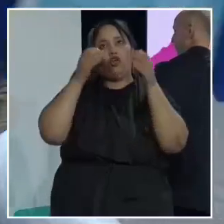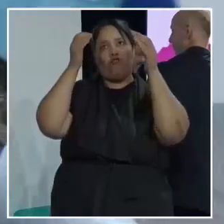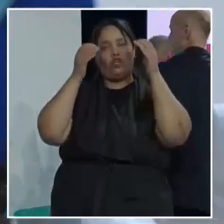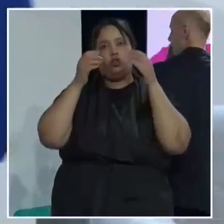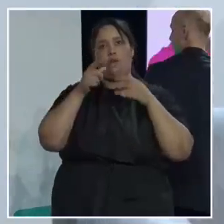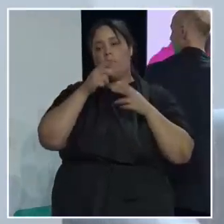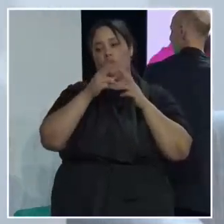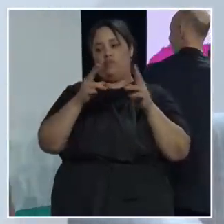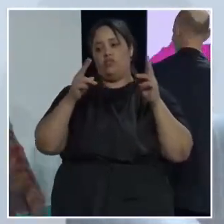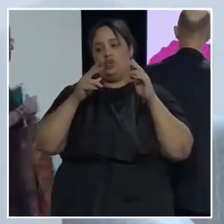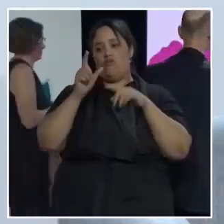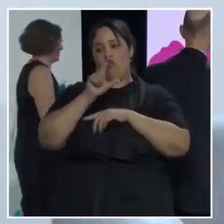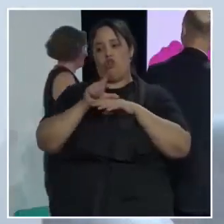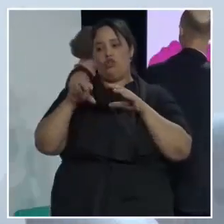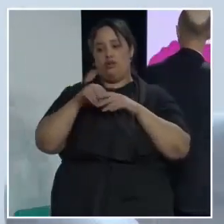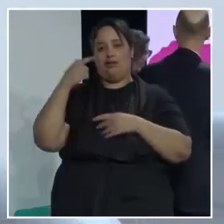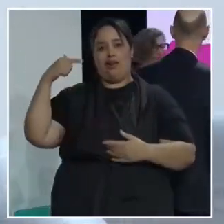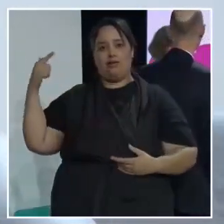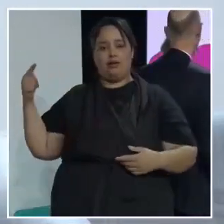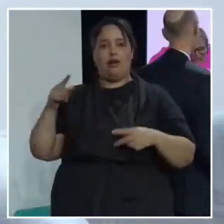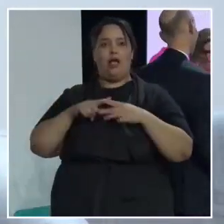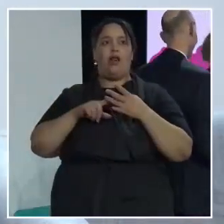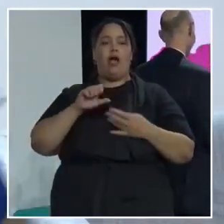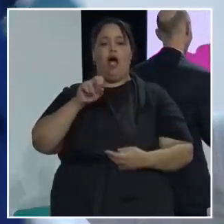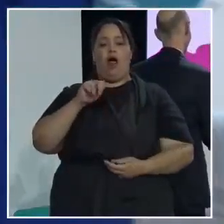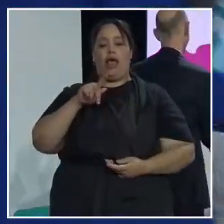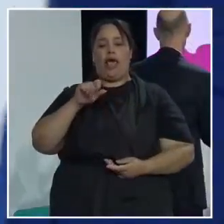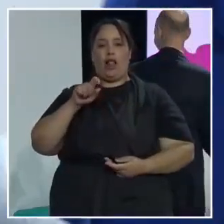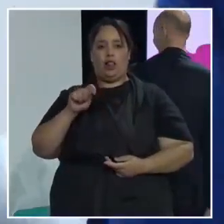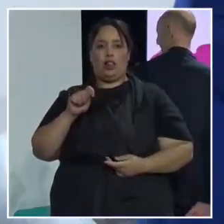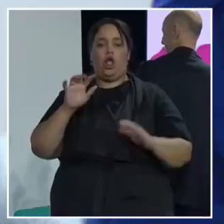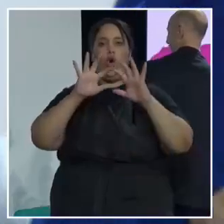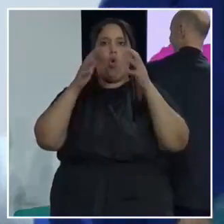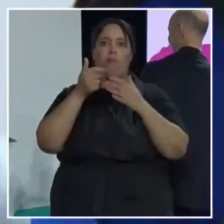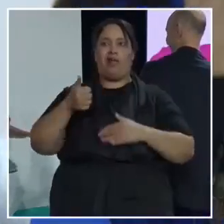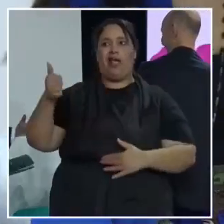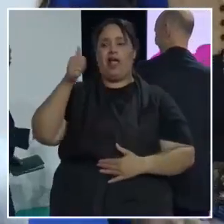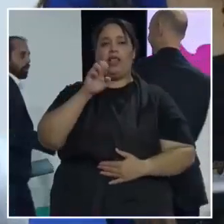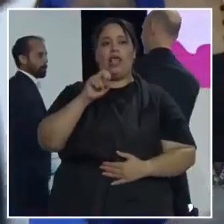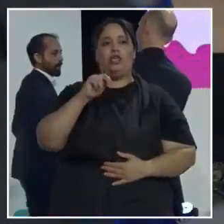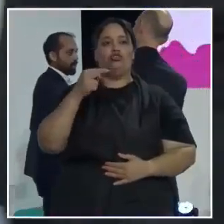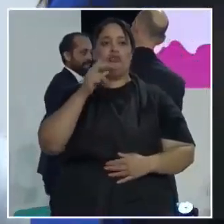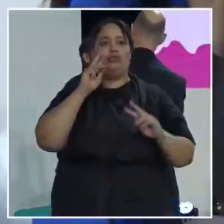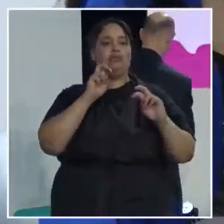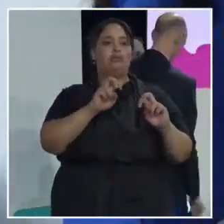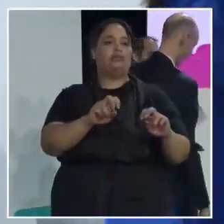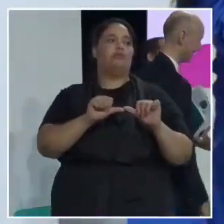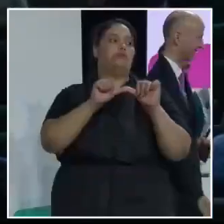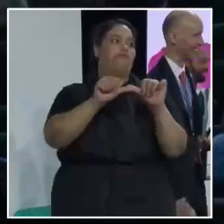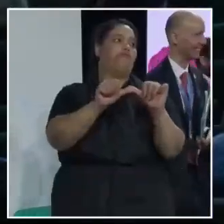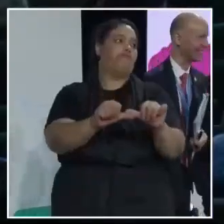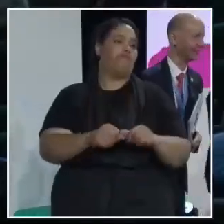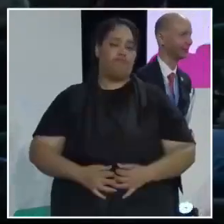University College London. And Aniket Shah is the managing director and global head of ESG and sustainability research at